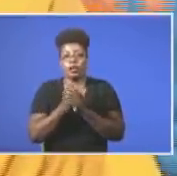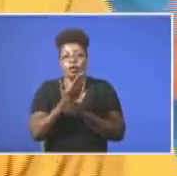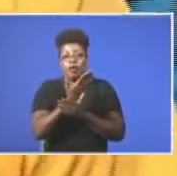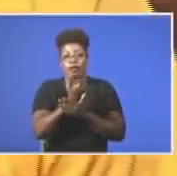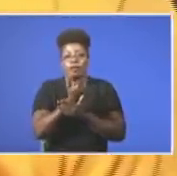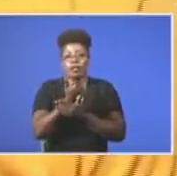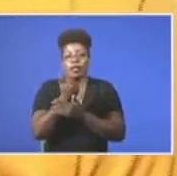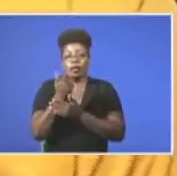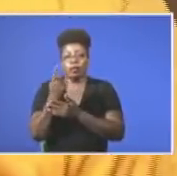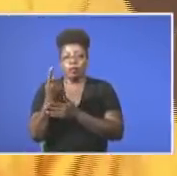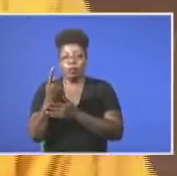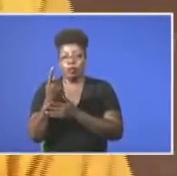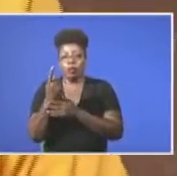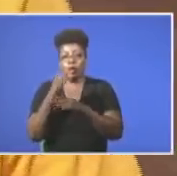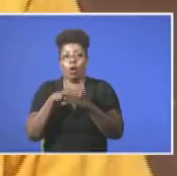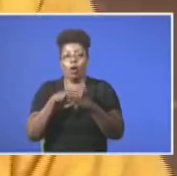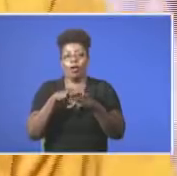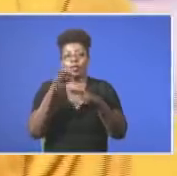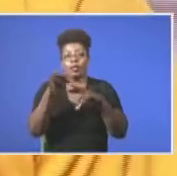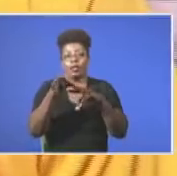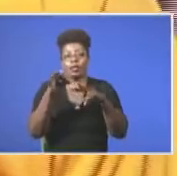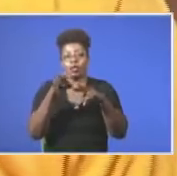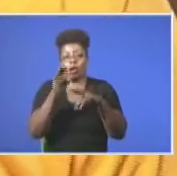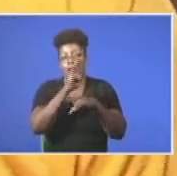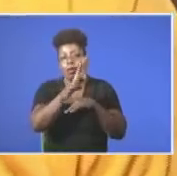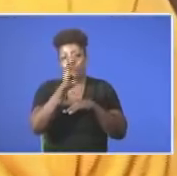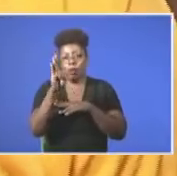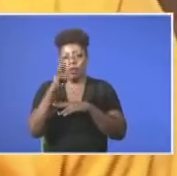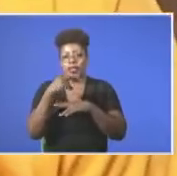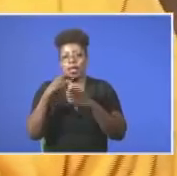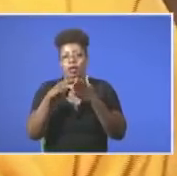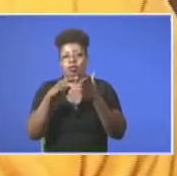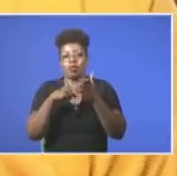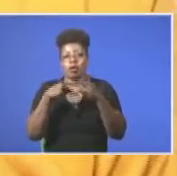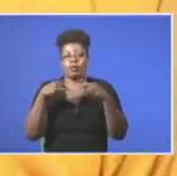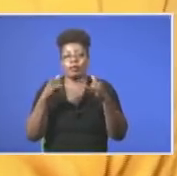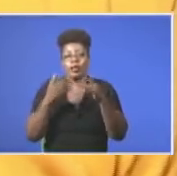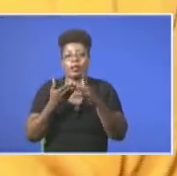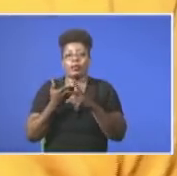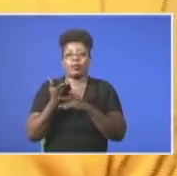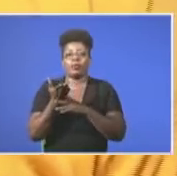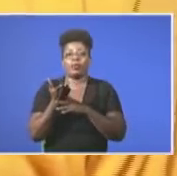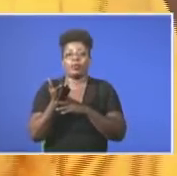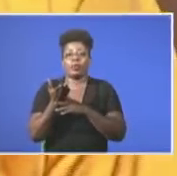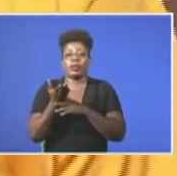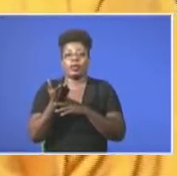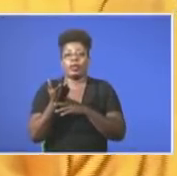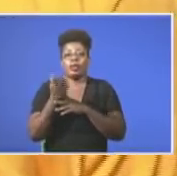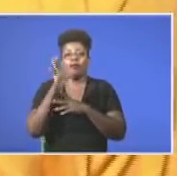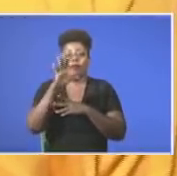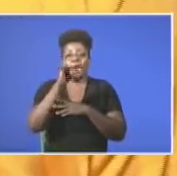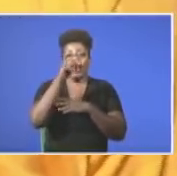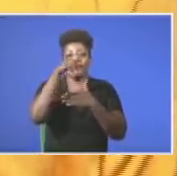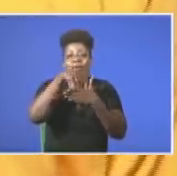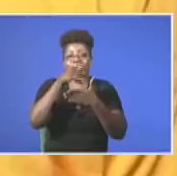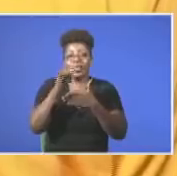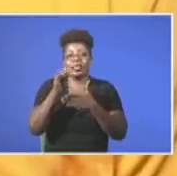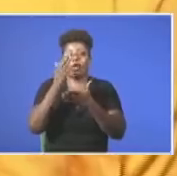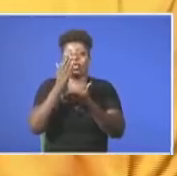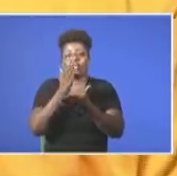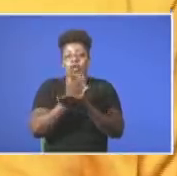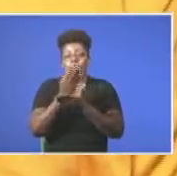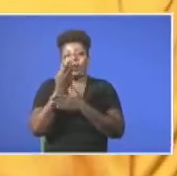15-1 on the scoreboard, and they say the rules are you got to play through 5 innings or stop